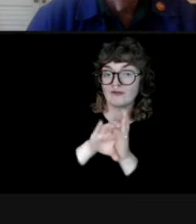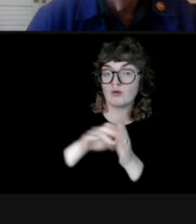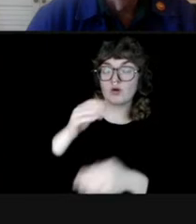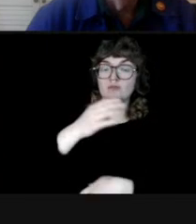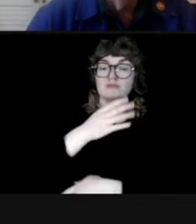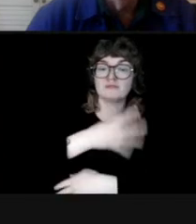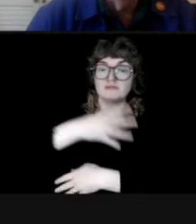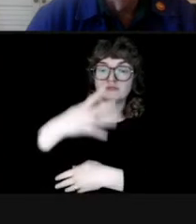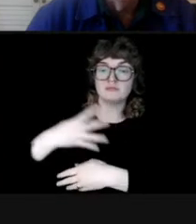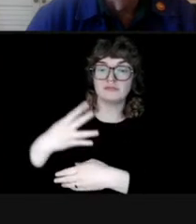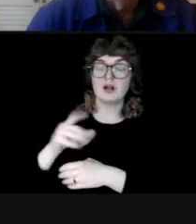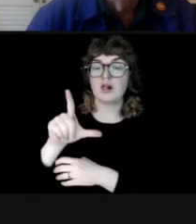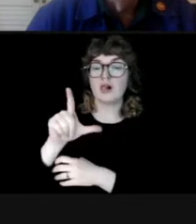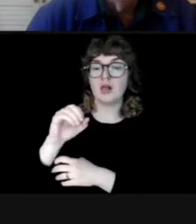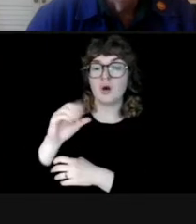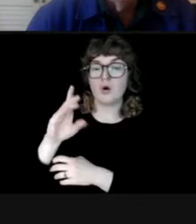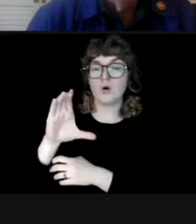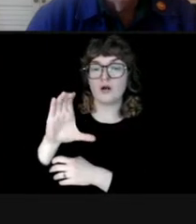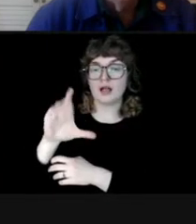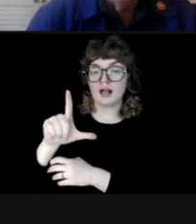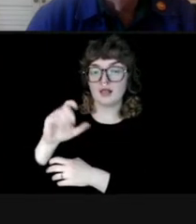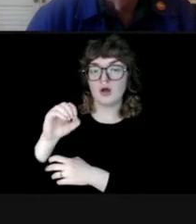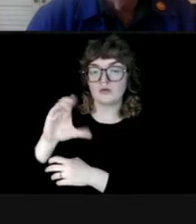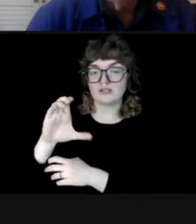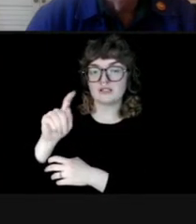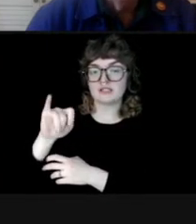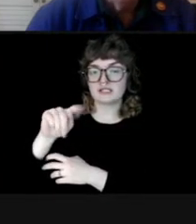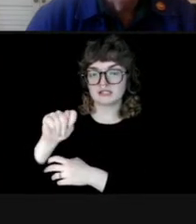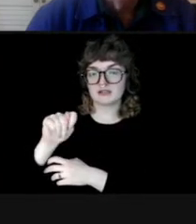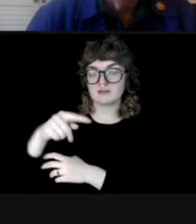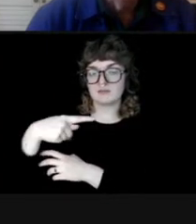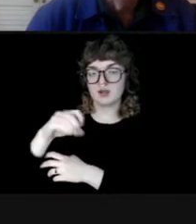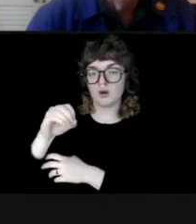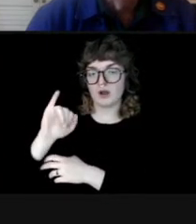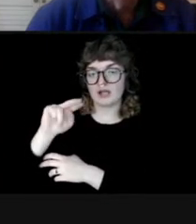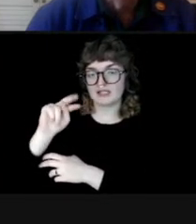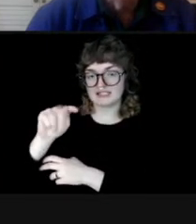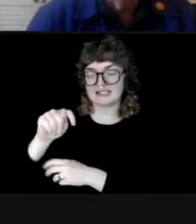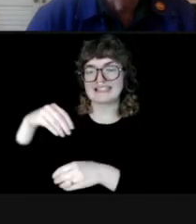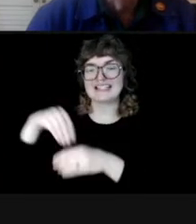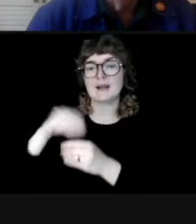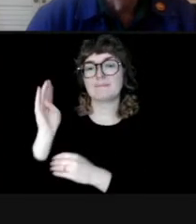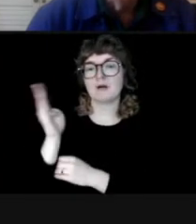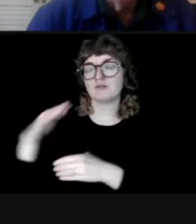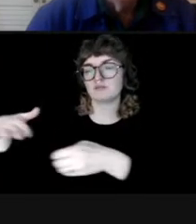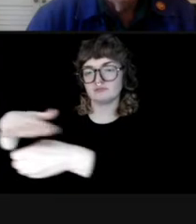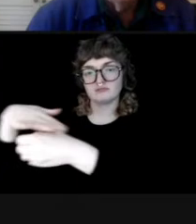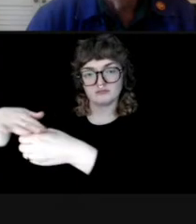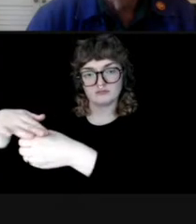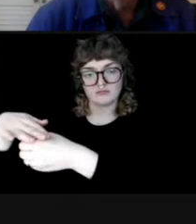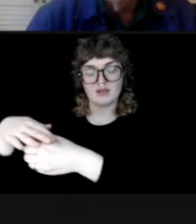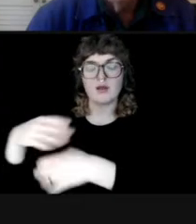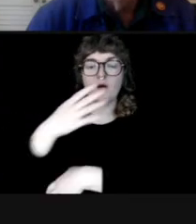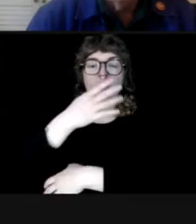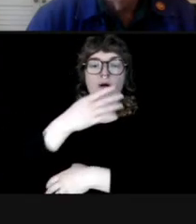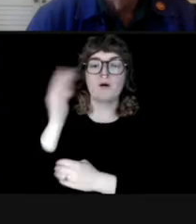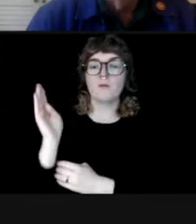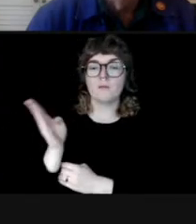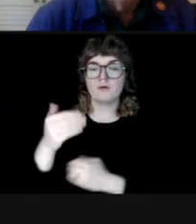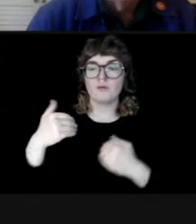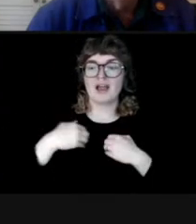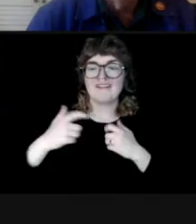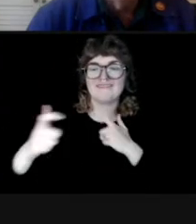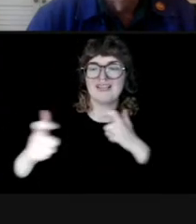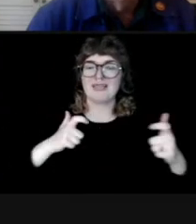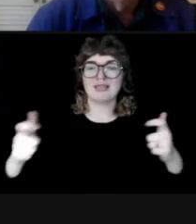Baltimore, in 1911. Baltimore had the third largest immigration center, welcomed many thousands